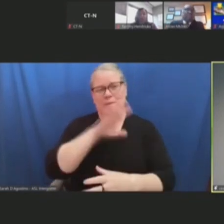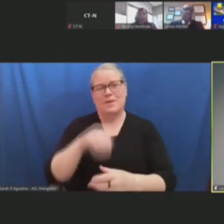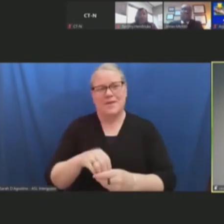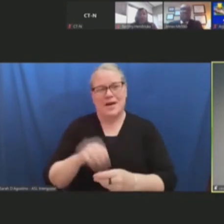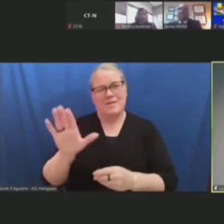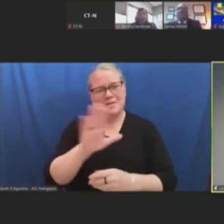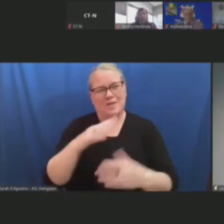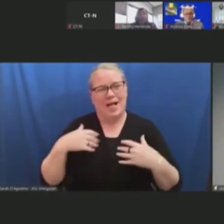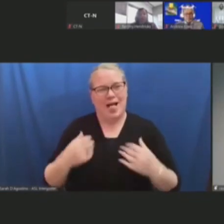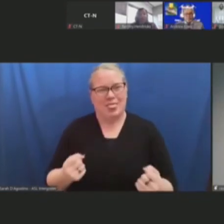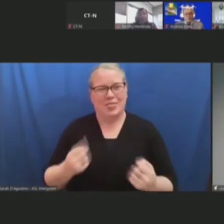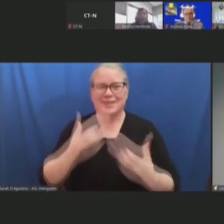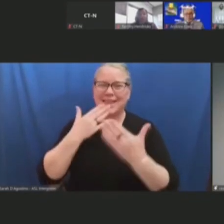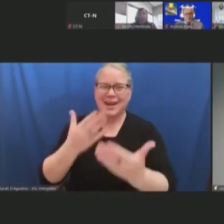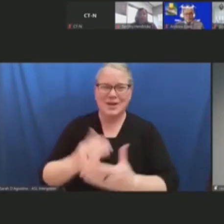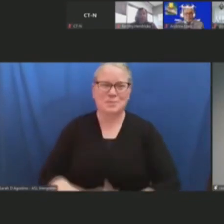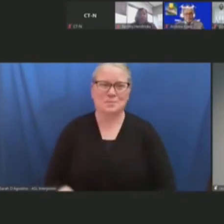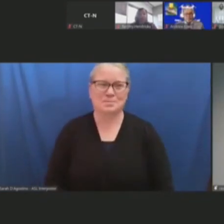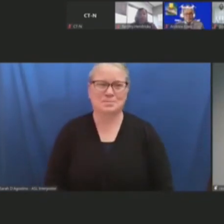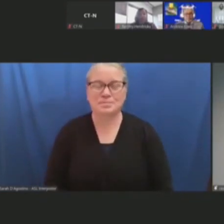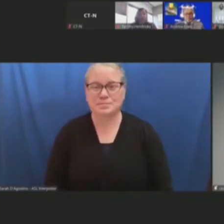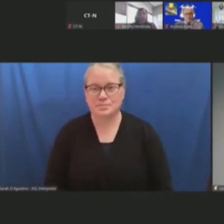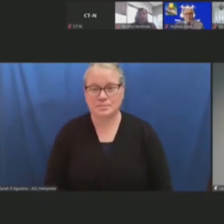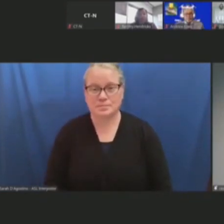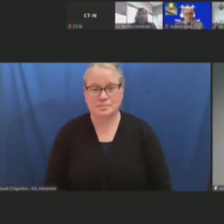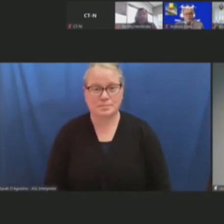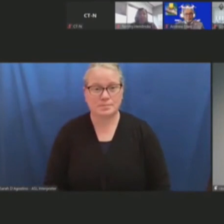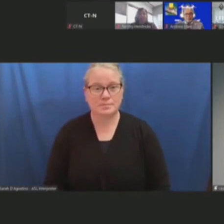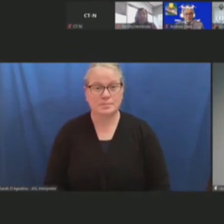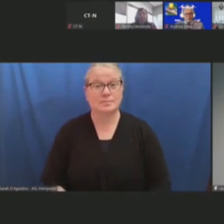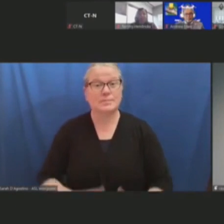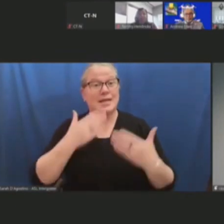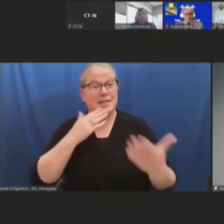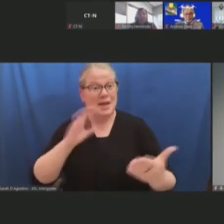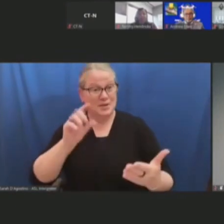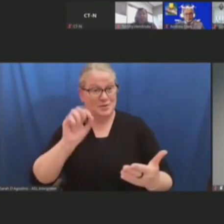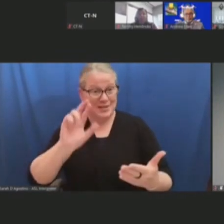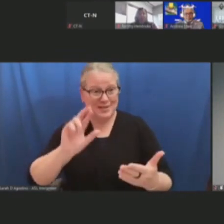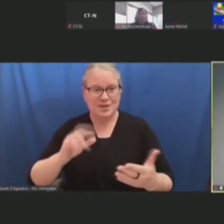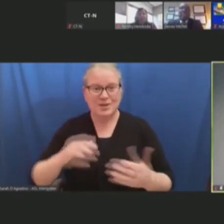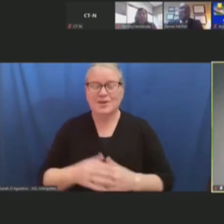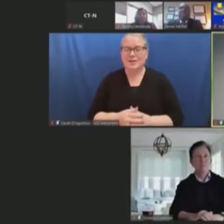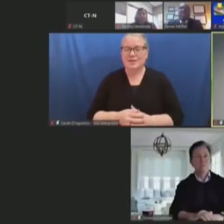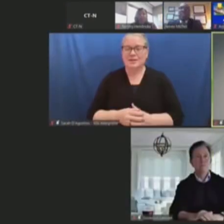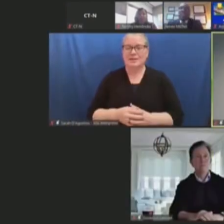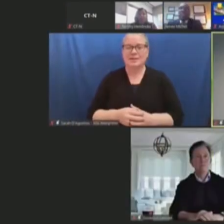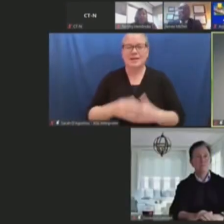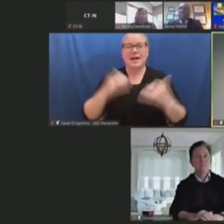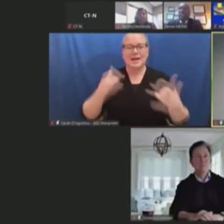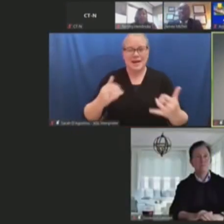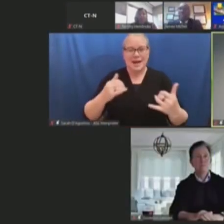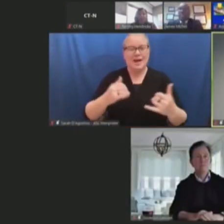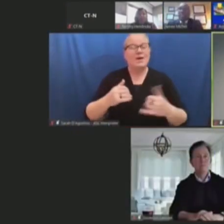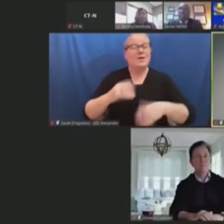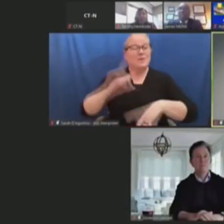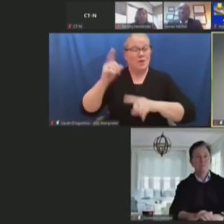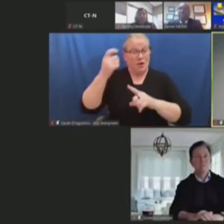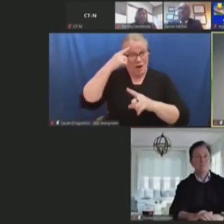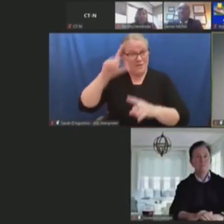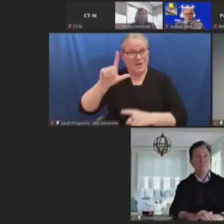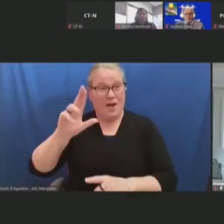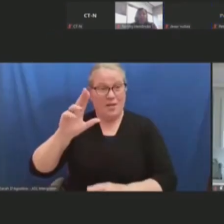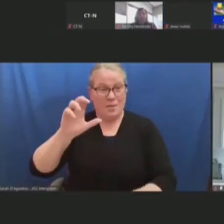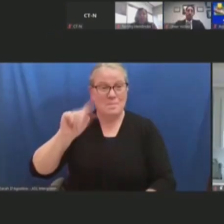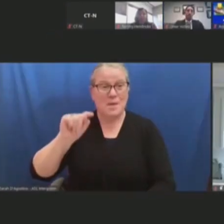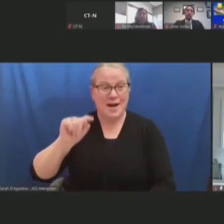Thank you. Thank you. Thank you, Cesar. Now we're going to go to Governor Lamont for